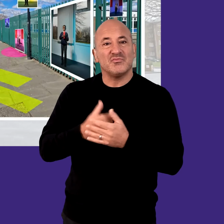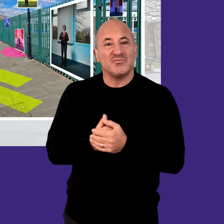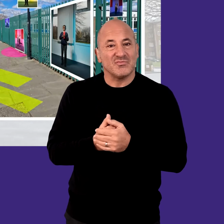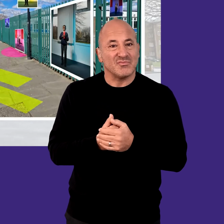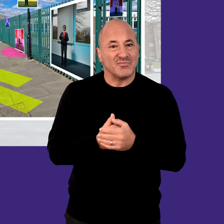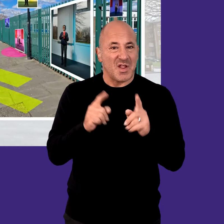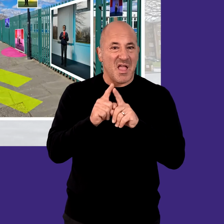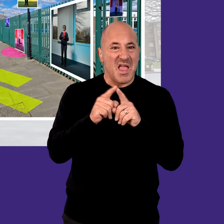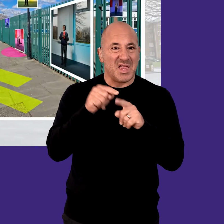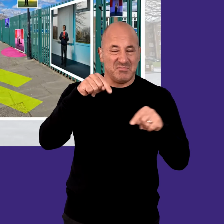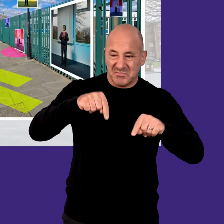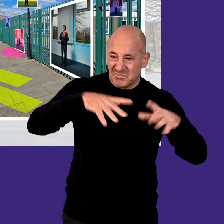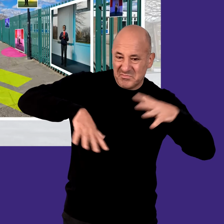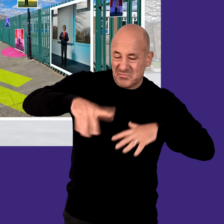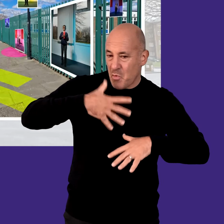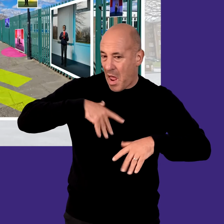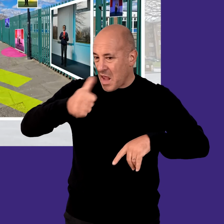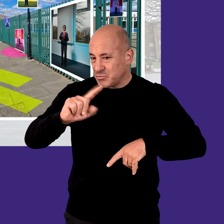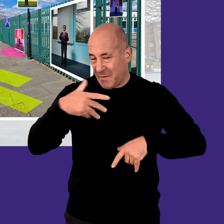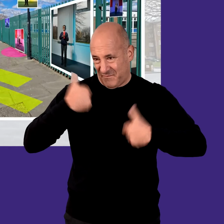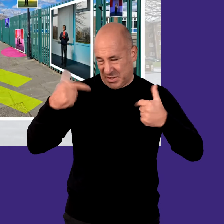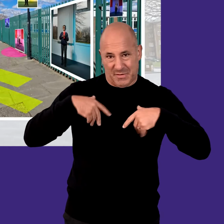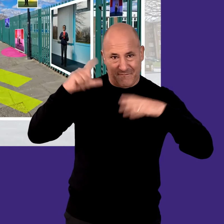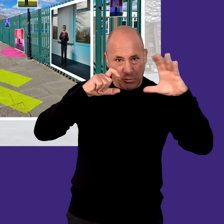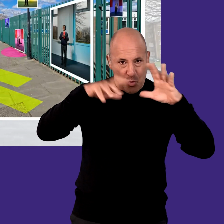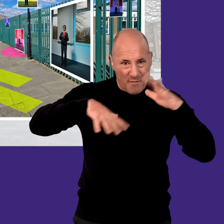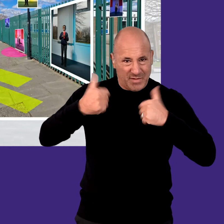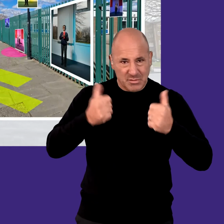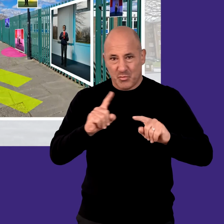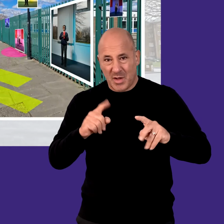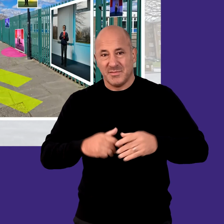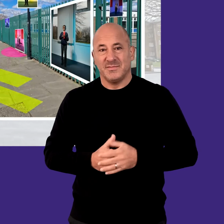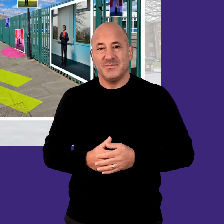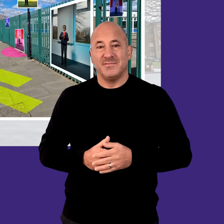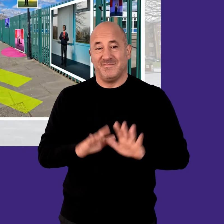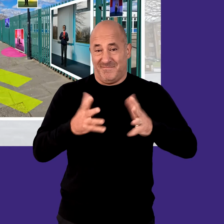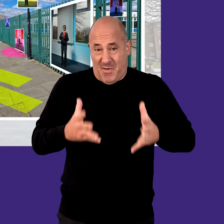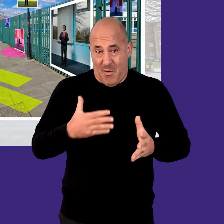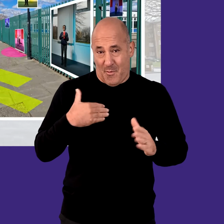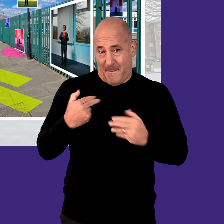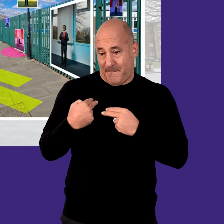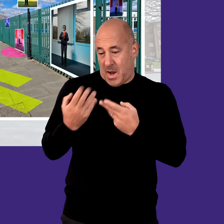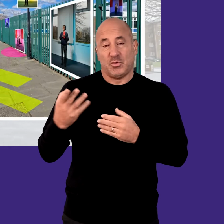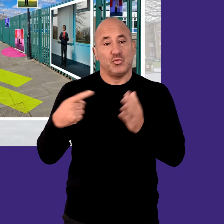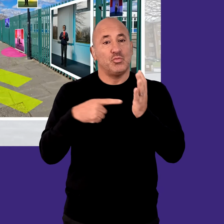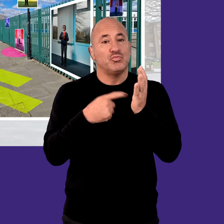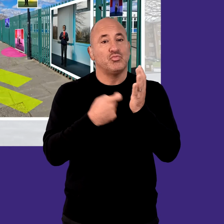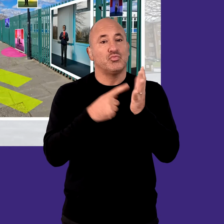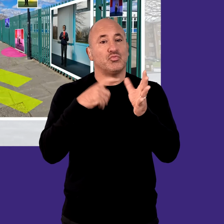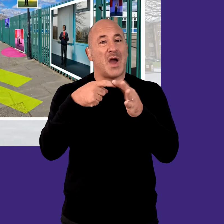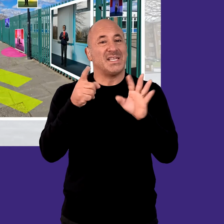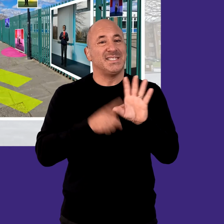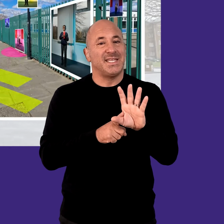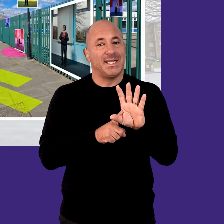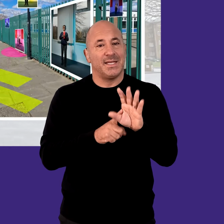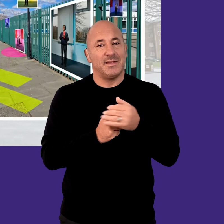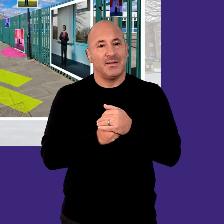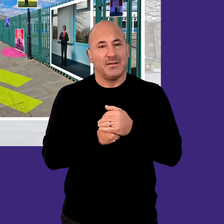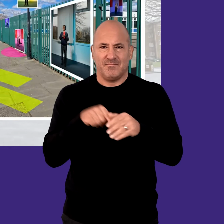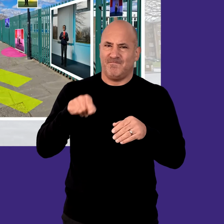what they would like to see next. What would they like to see happening in their community next? And at this point, I really want to bring